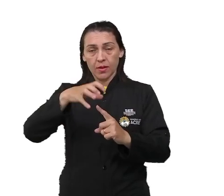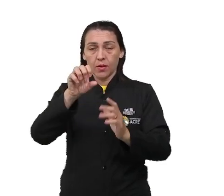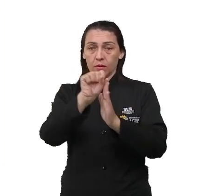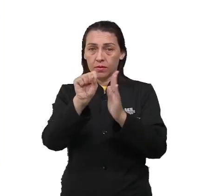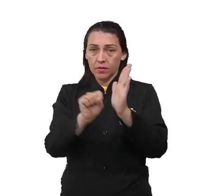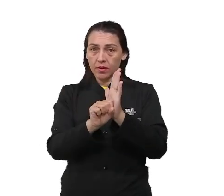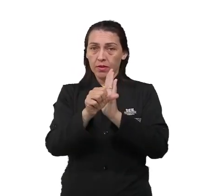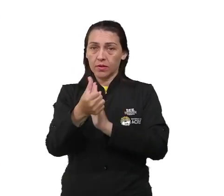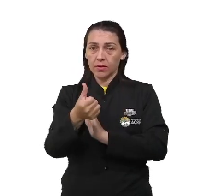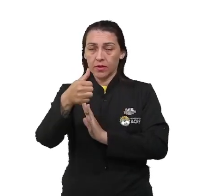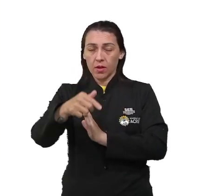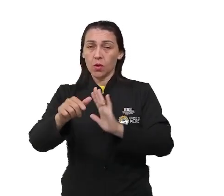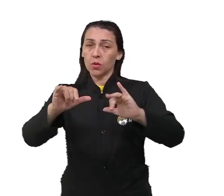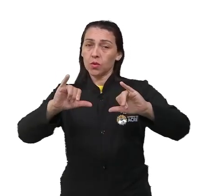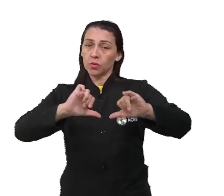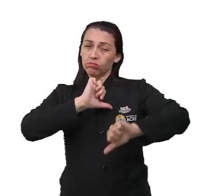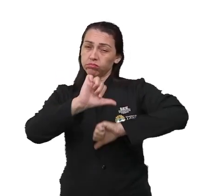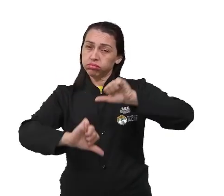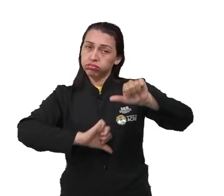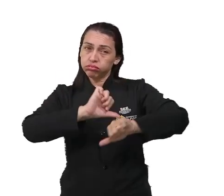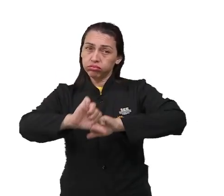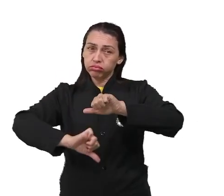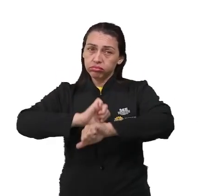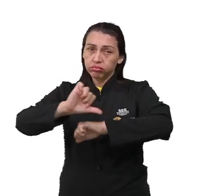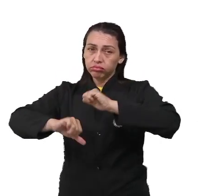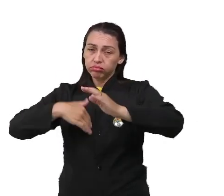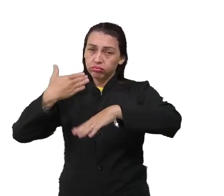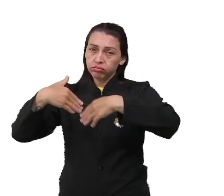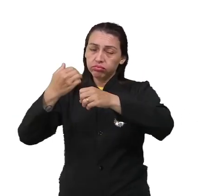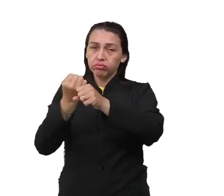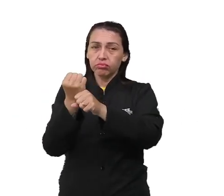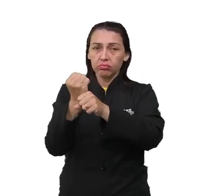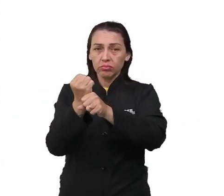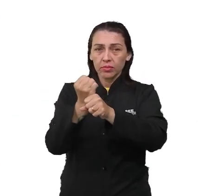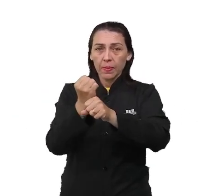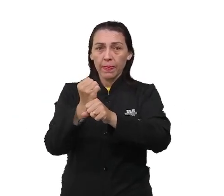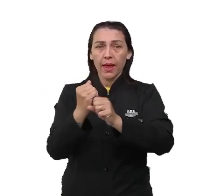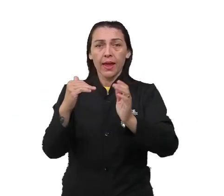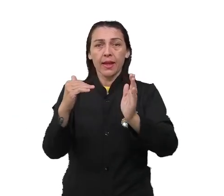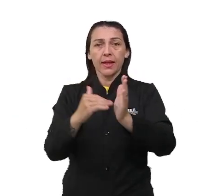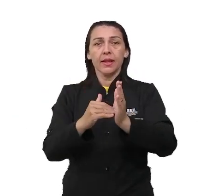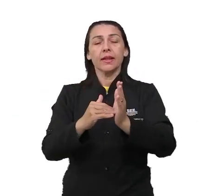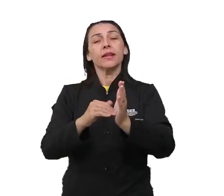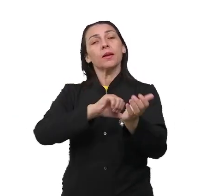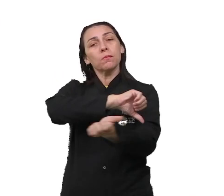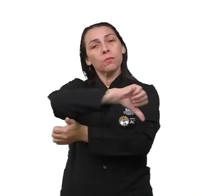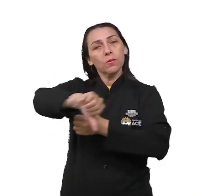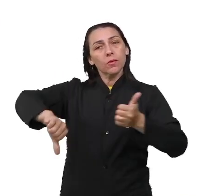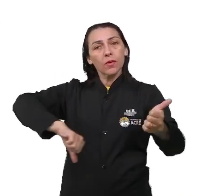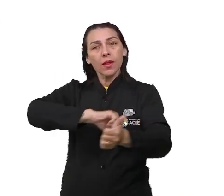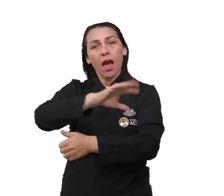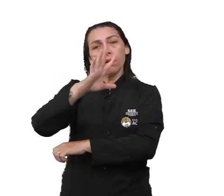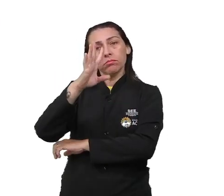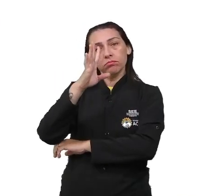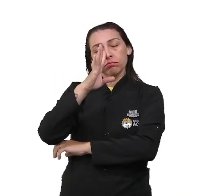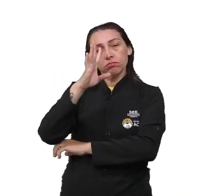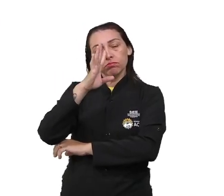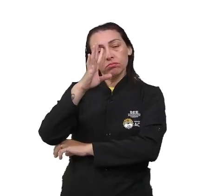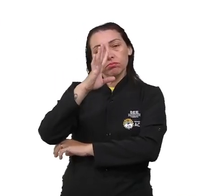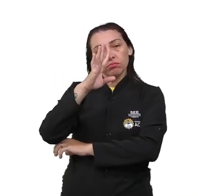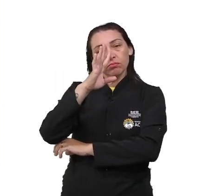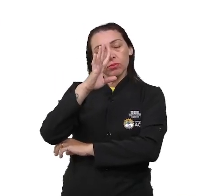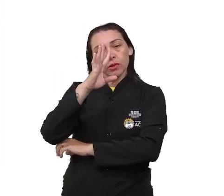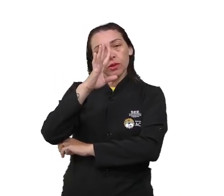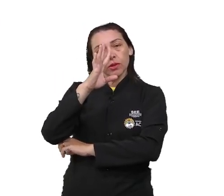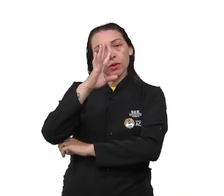XVII, sofreu muitas transformações ao longo dos anos, até se tornar um desporto bastante admirado no